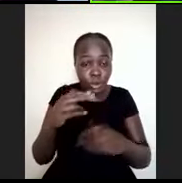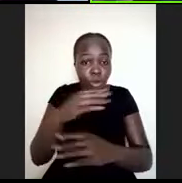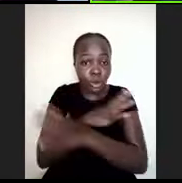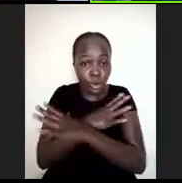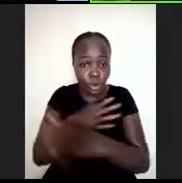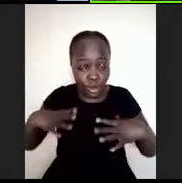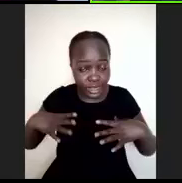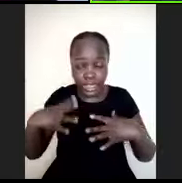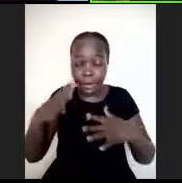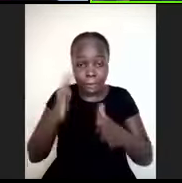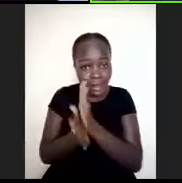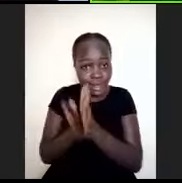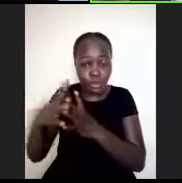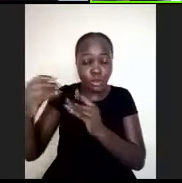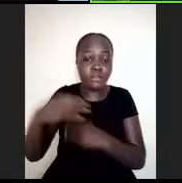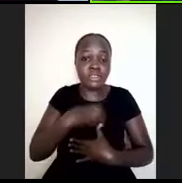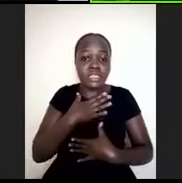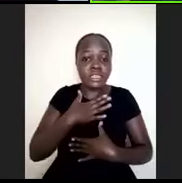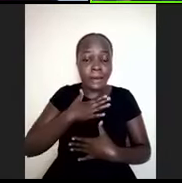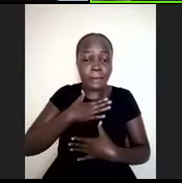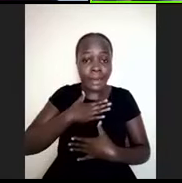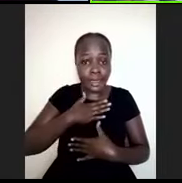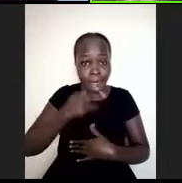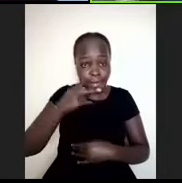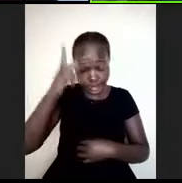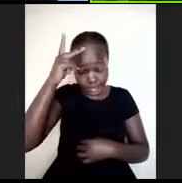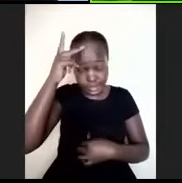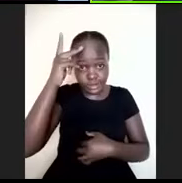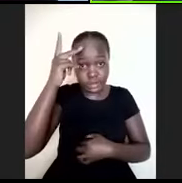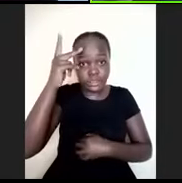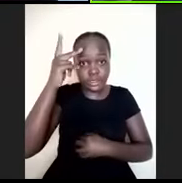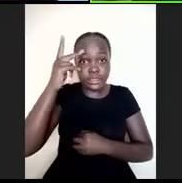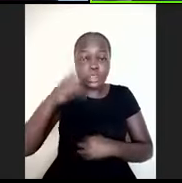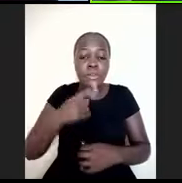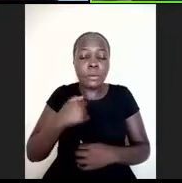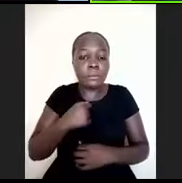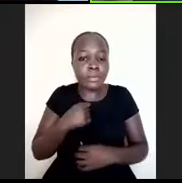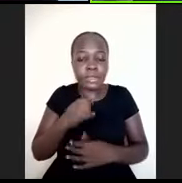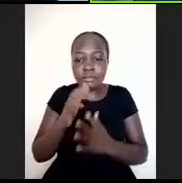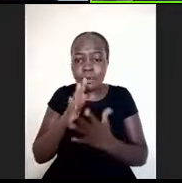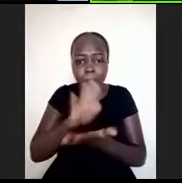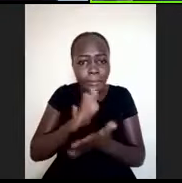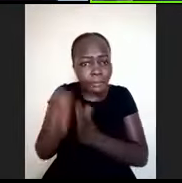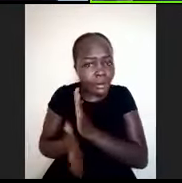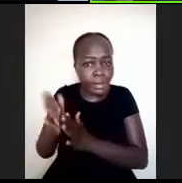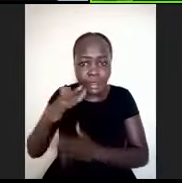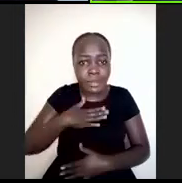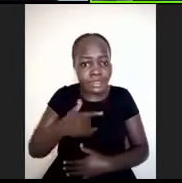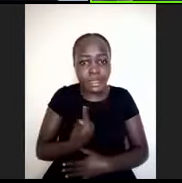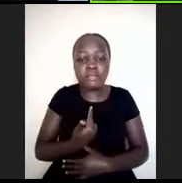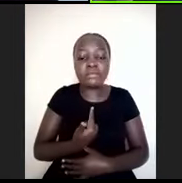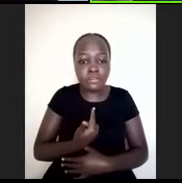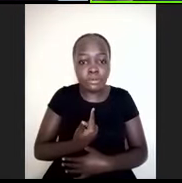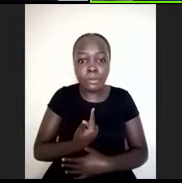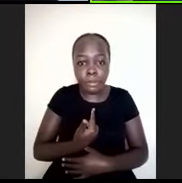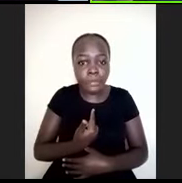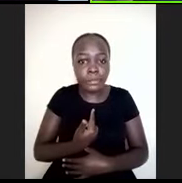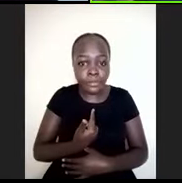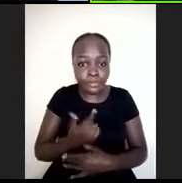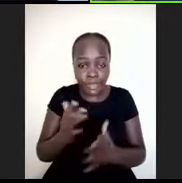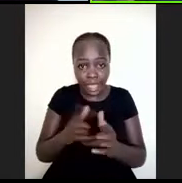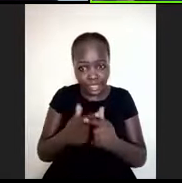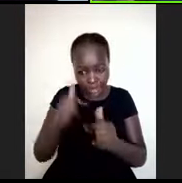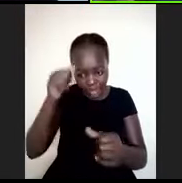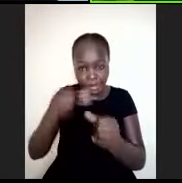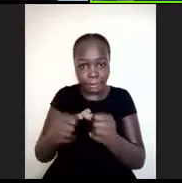mom and my dad, my parents. And so I was just getting him ready so that we could go. And then he remembered. He told me,